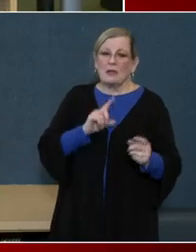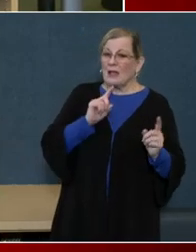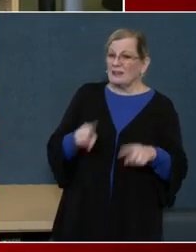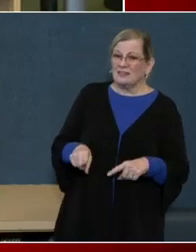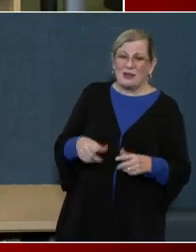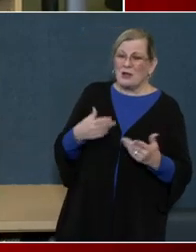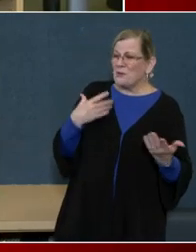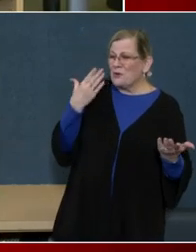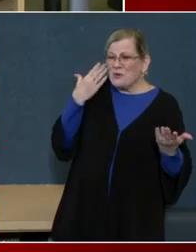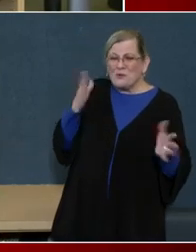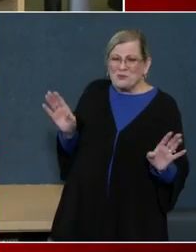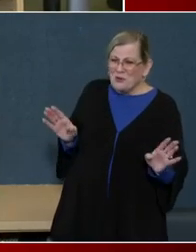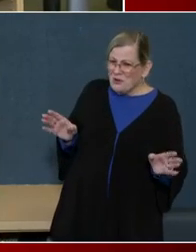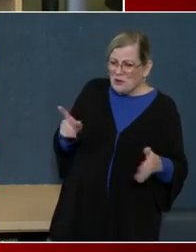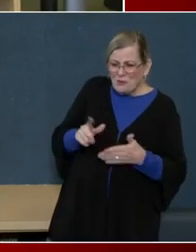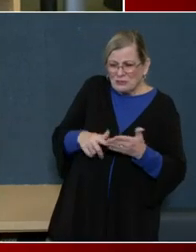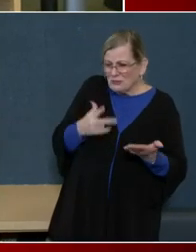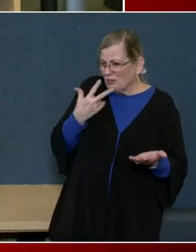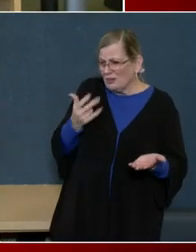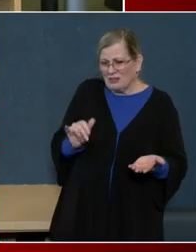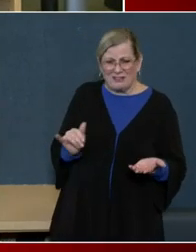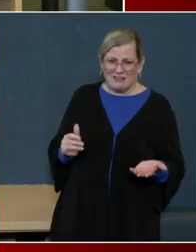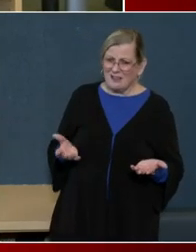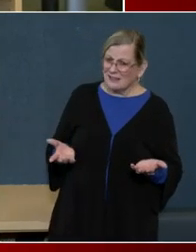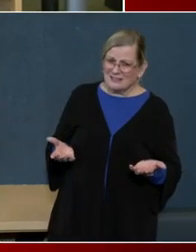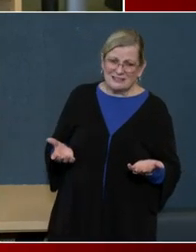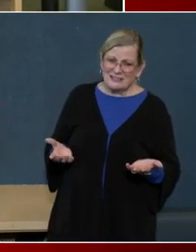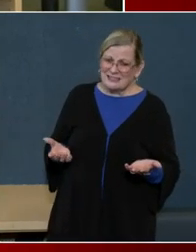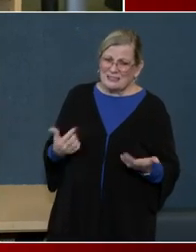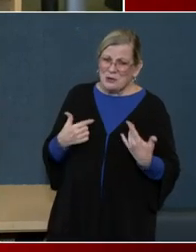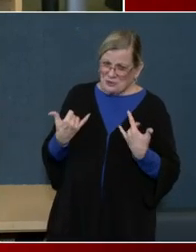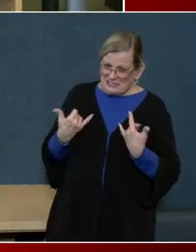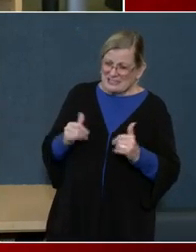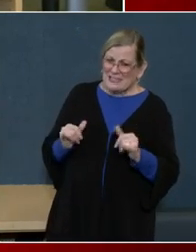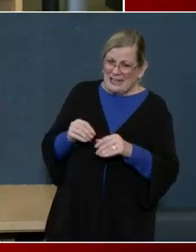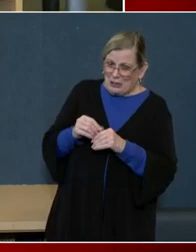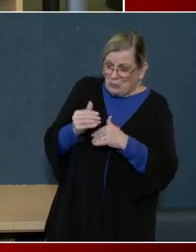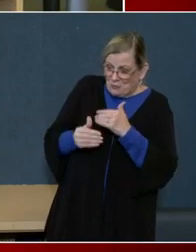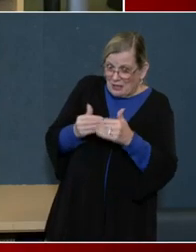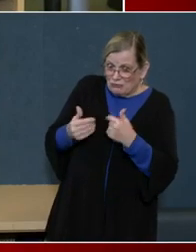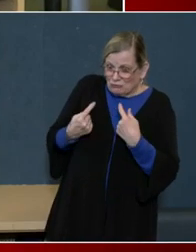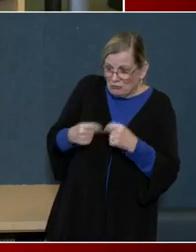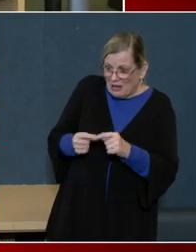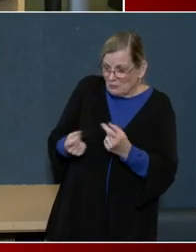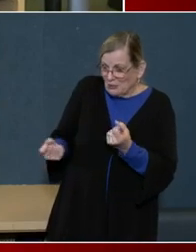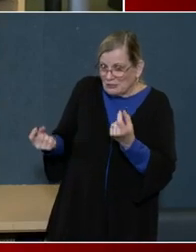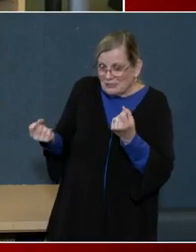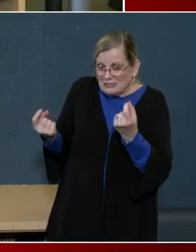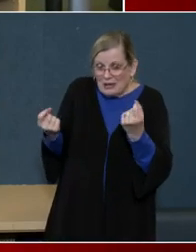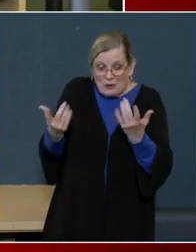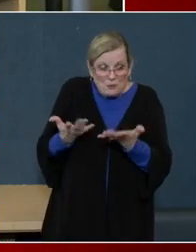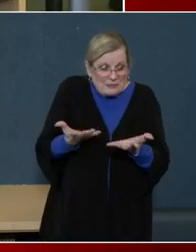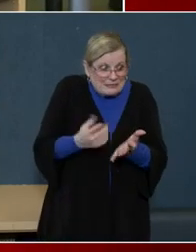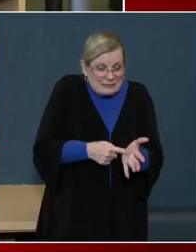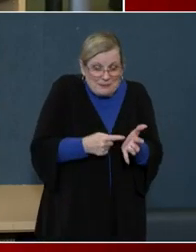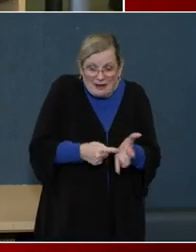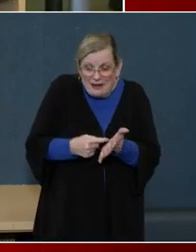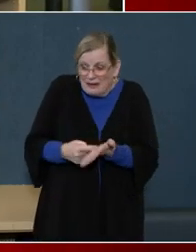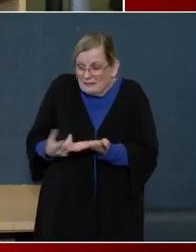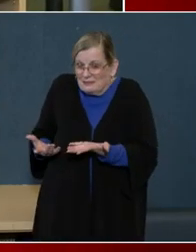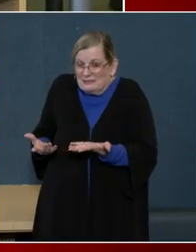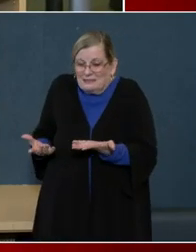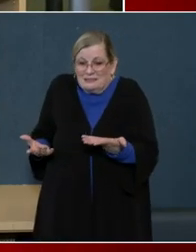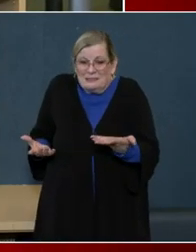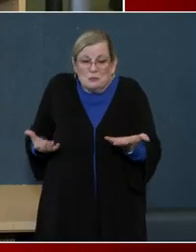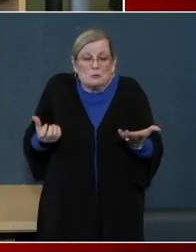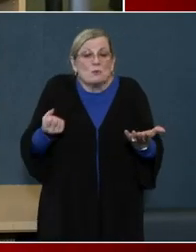be because we're still in the process of understanding what the demand will be. And so that will be driven by, you know,